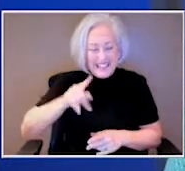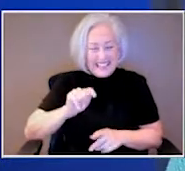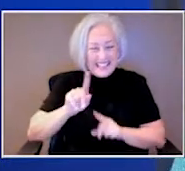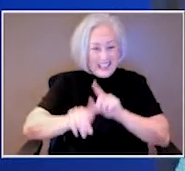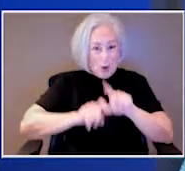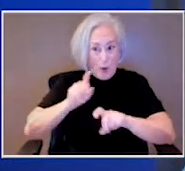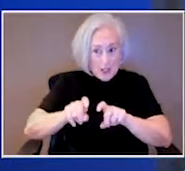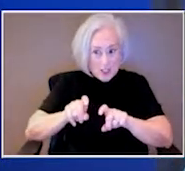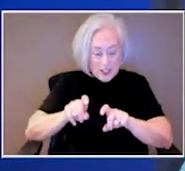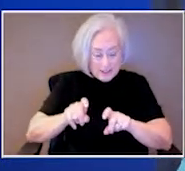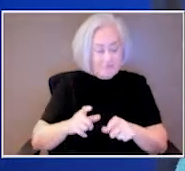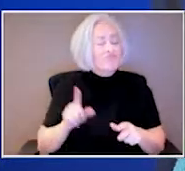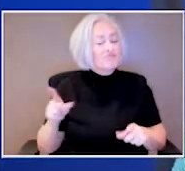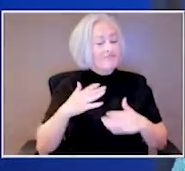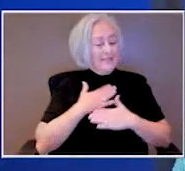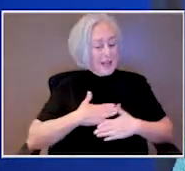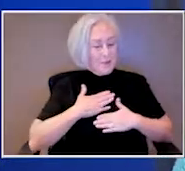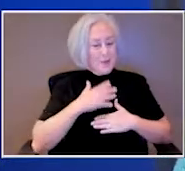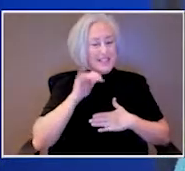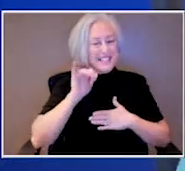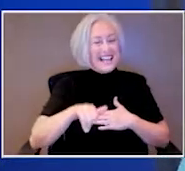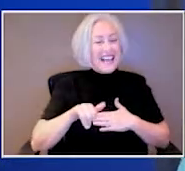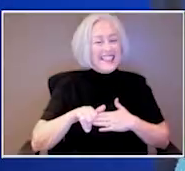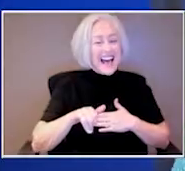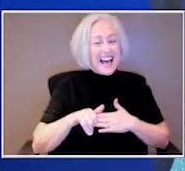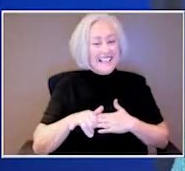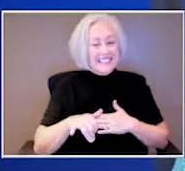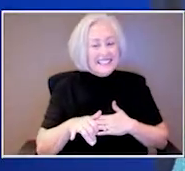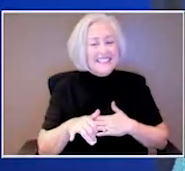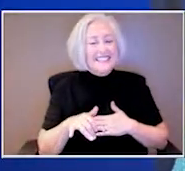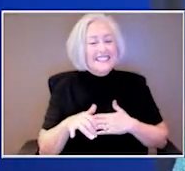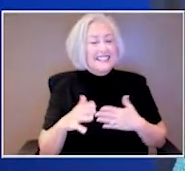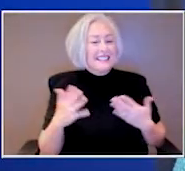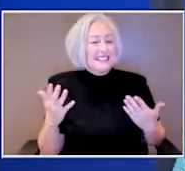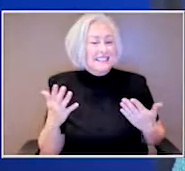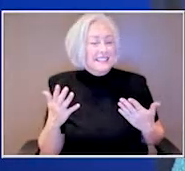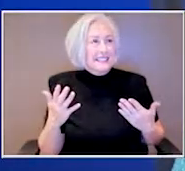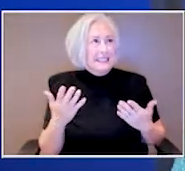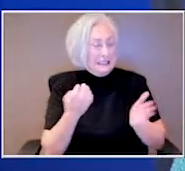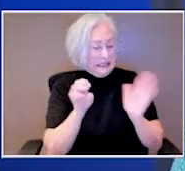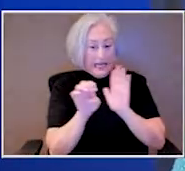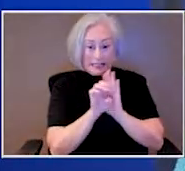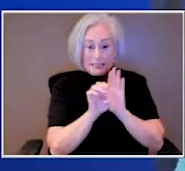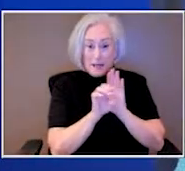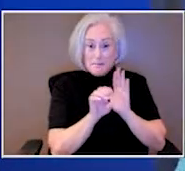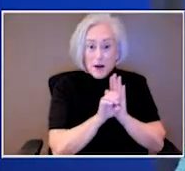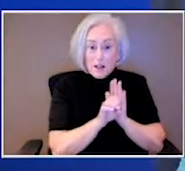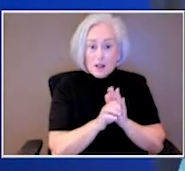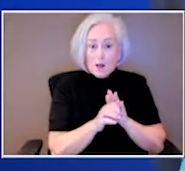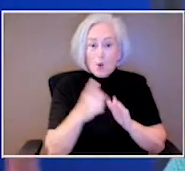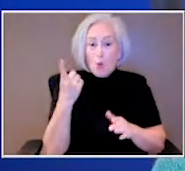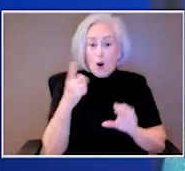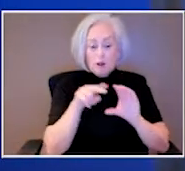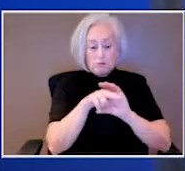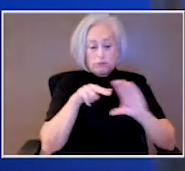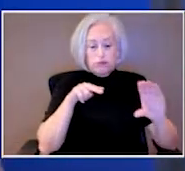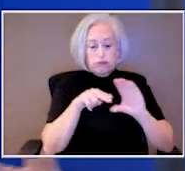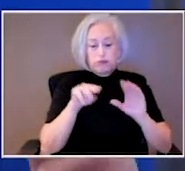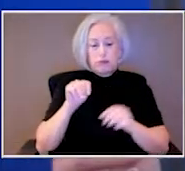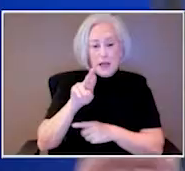would appreciate it where it was coming from. In fact, I'll never forget, at one MRI, the